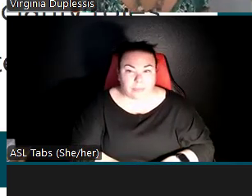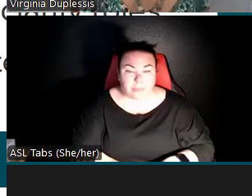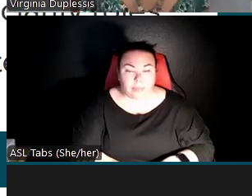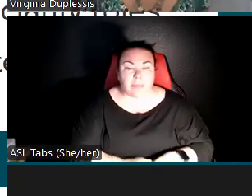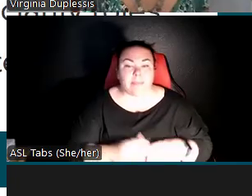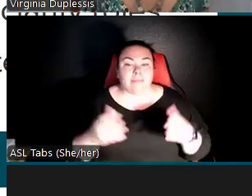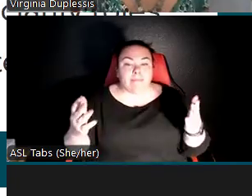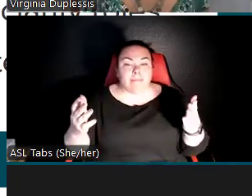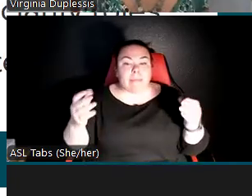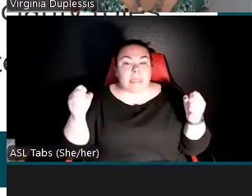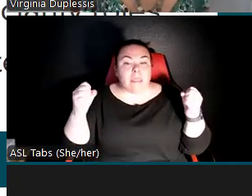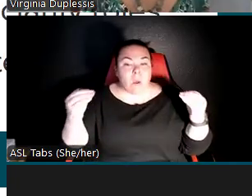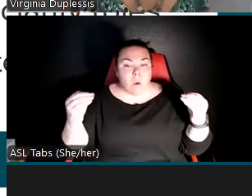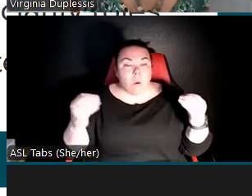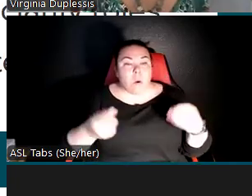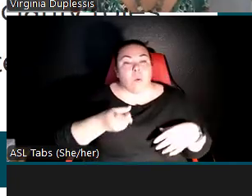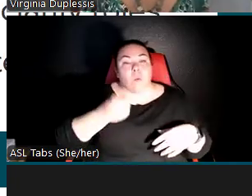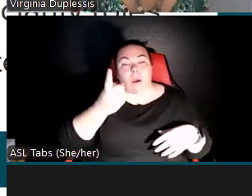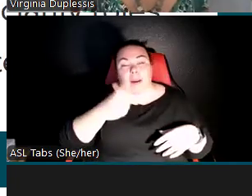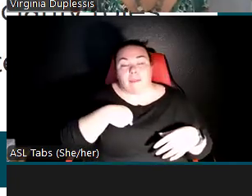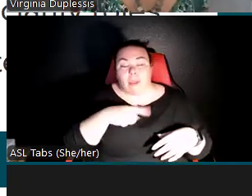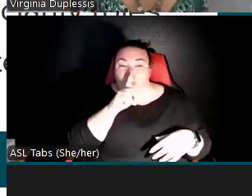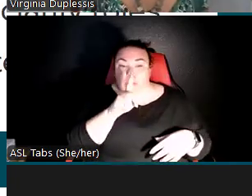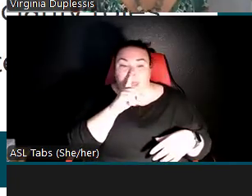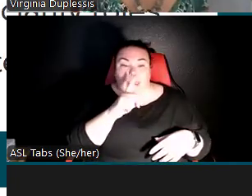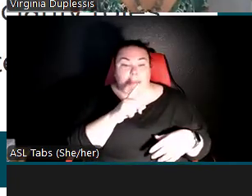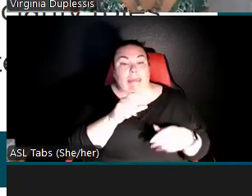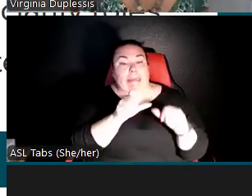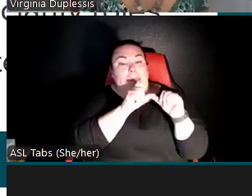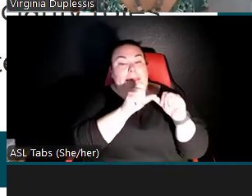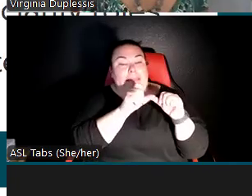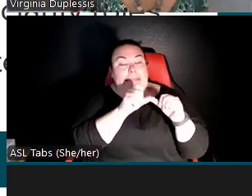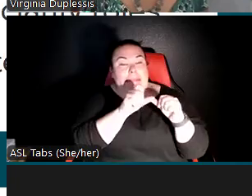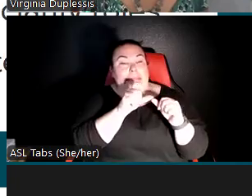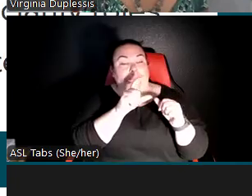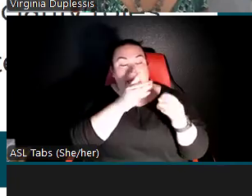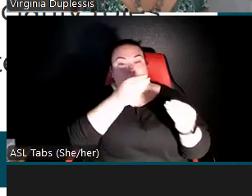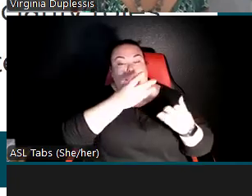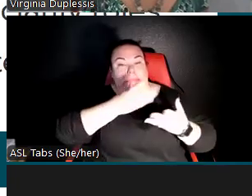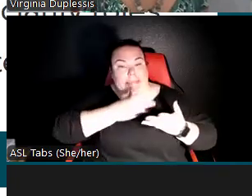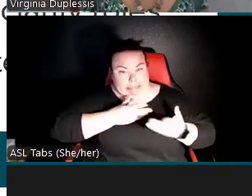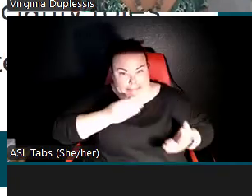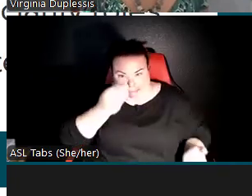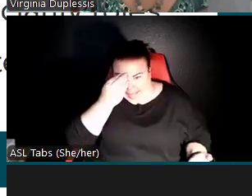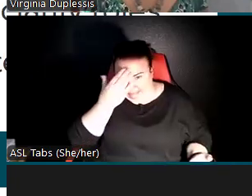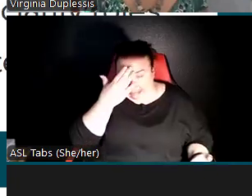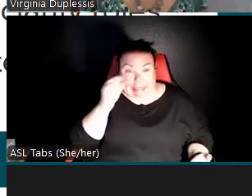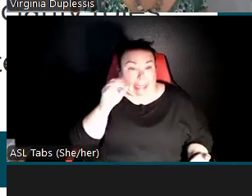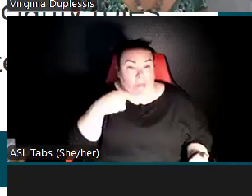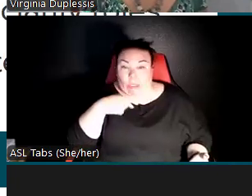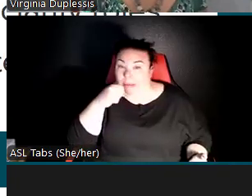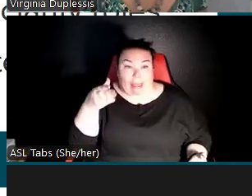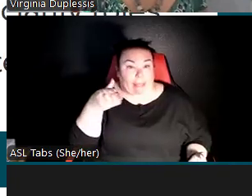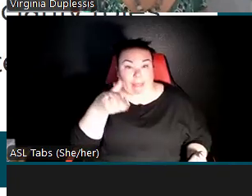So one of the most consistent lessons from my years in disaster response is that if we're not at the table before the disaster, we're